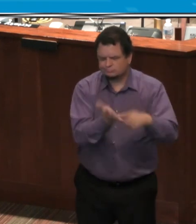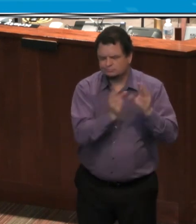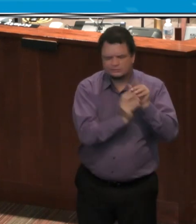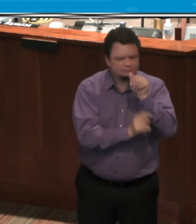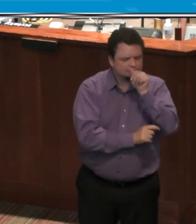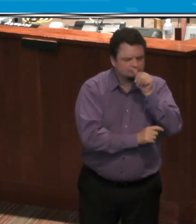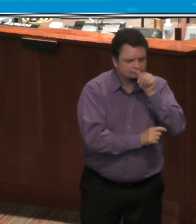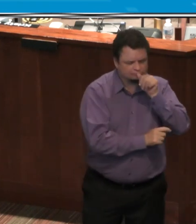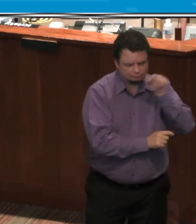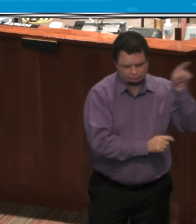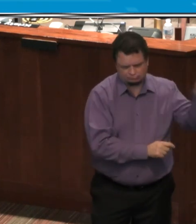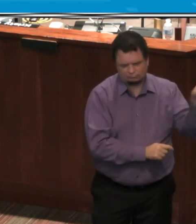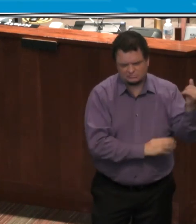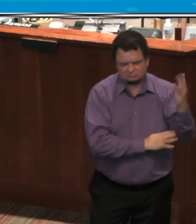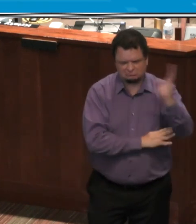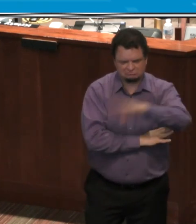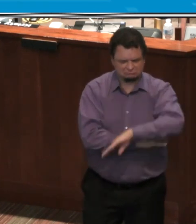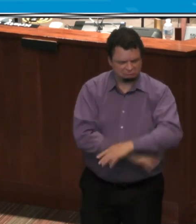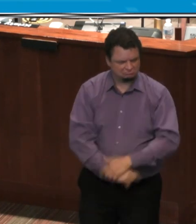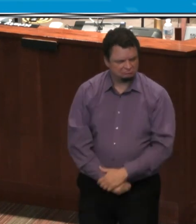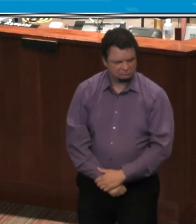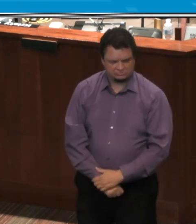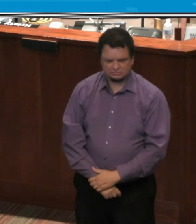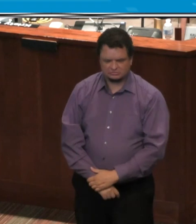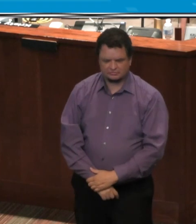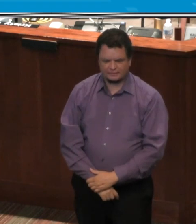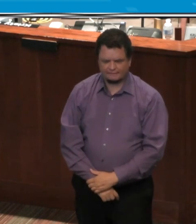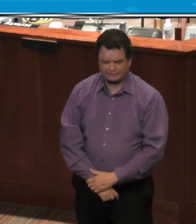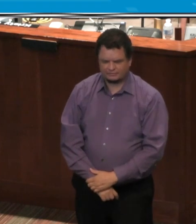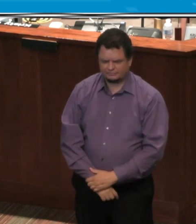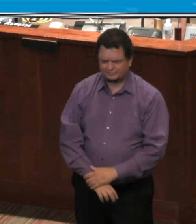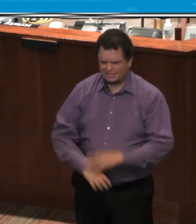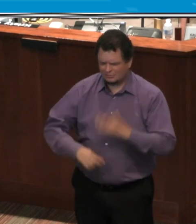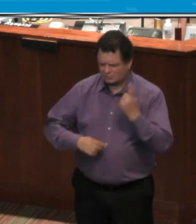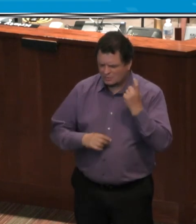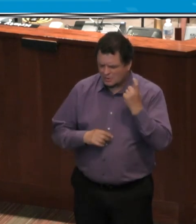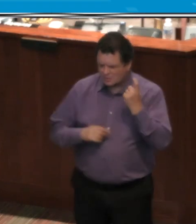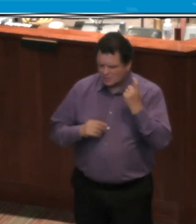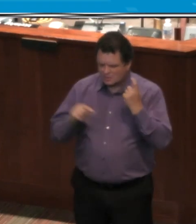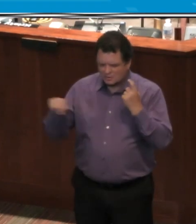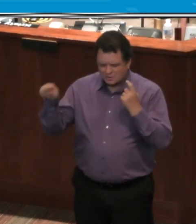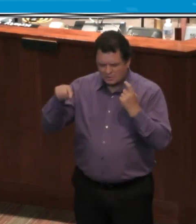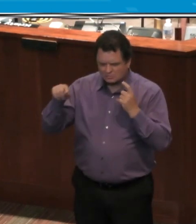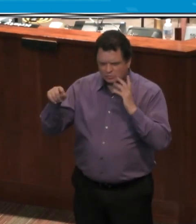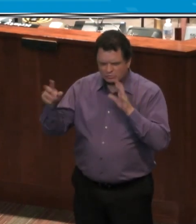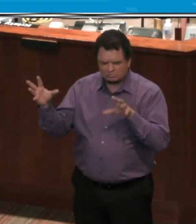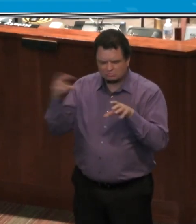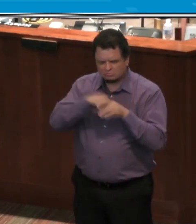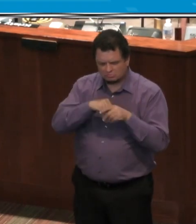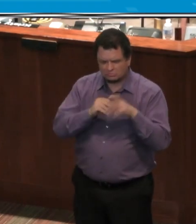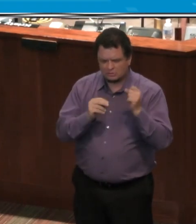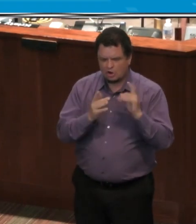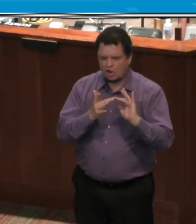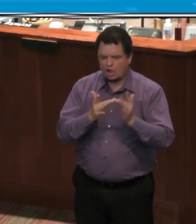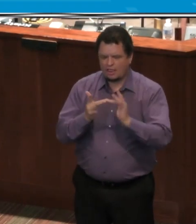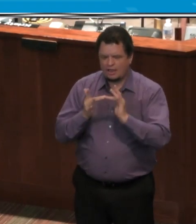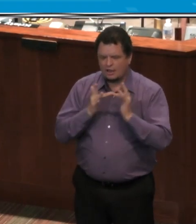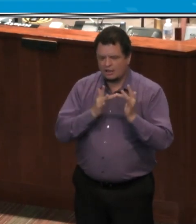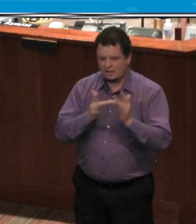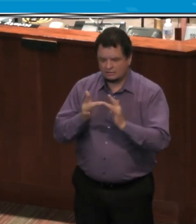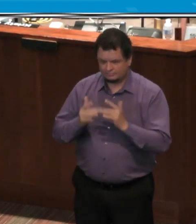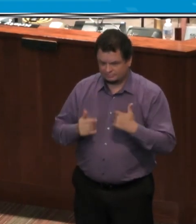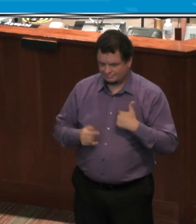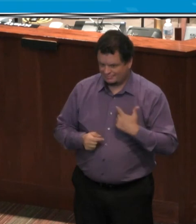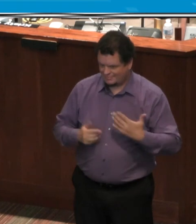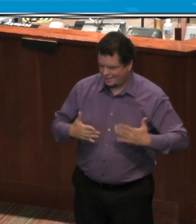She might be online. Okay, well that'll be good. We have the technology to allow that. Okay, well we're going to